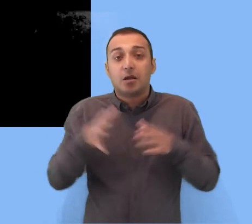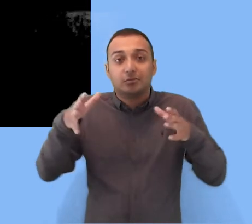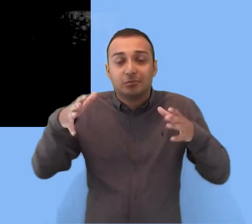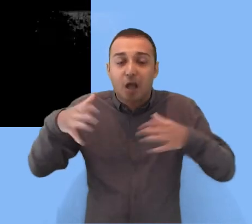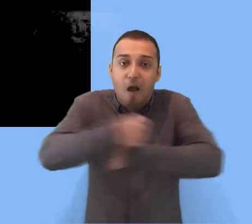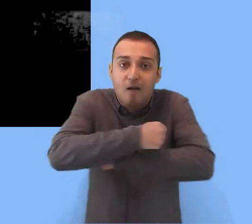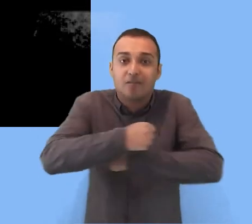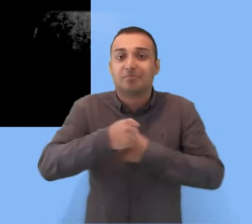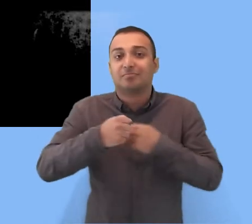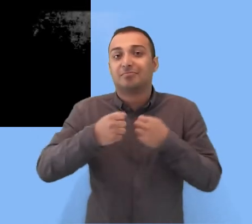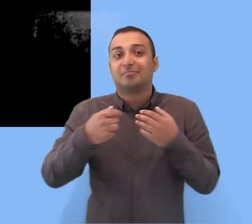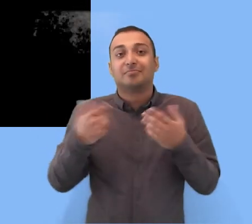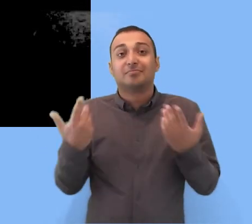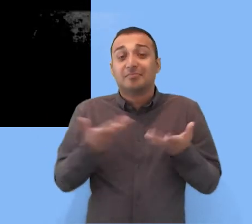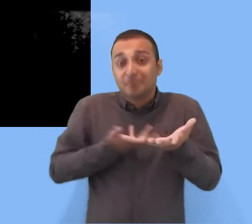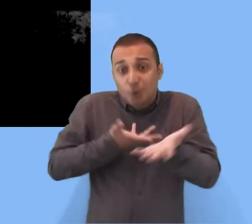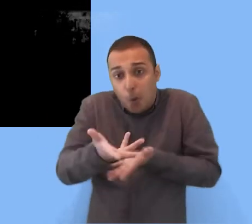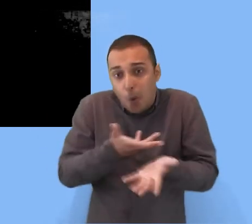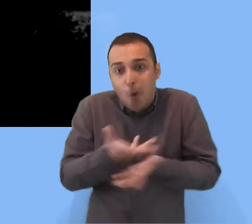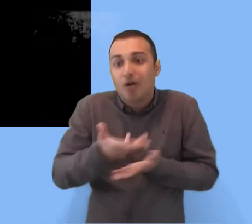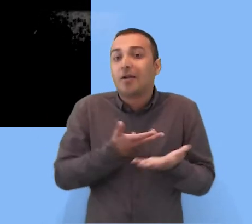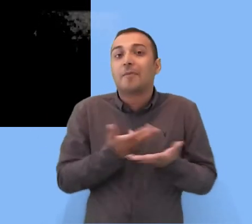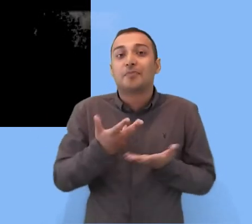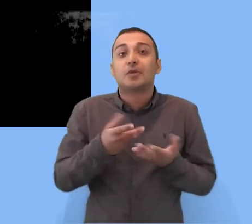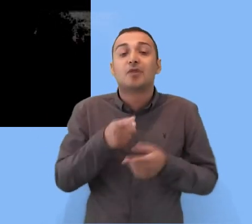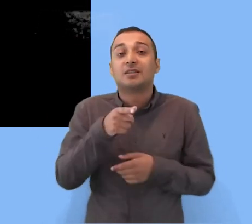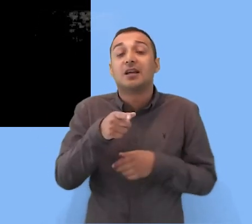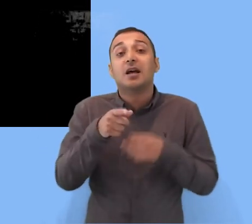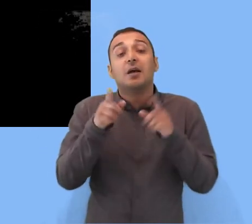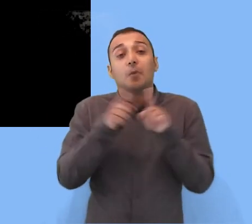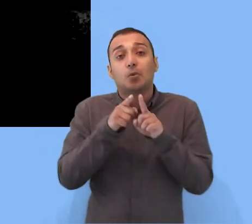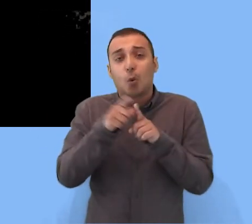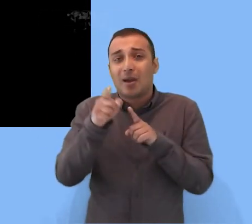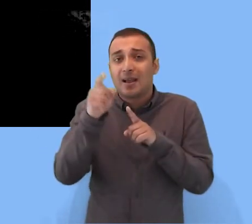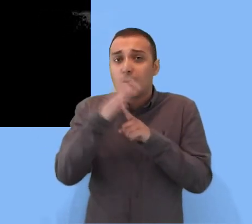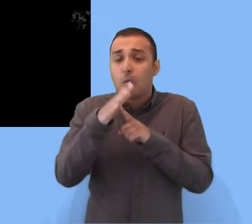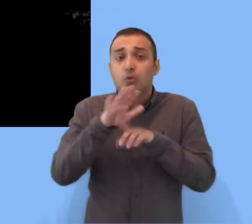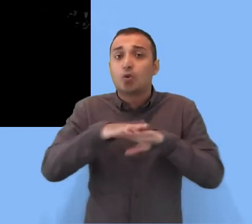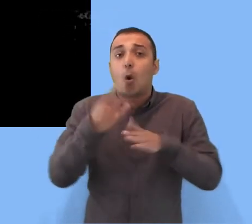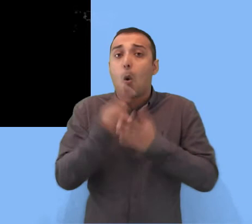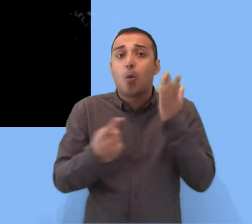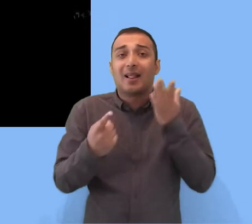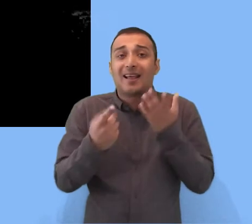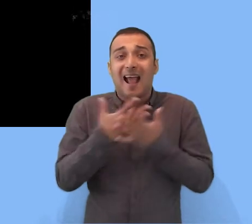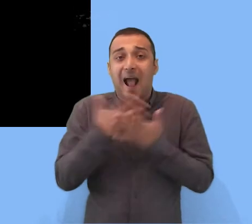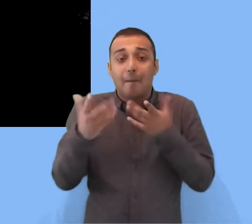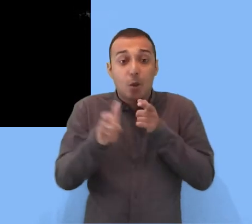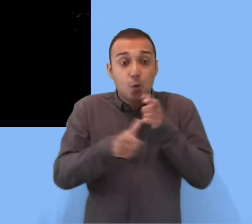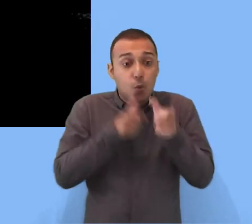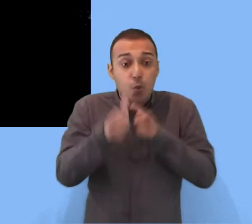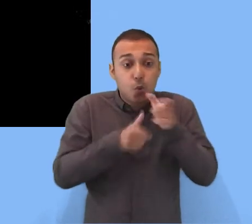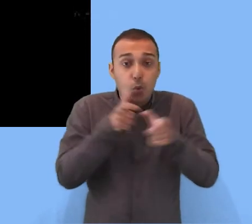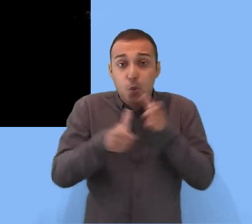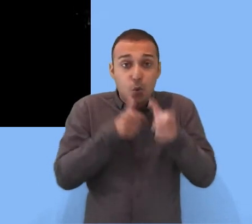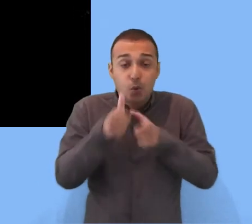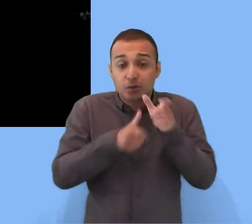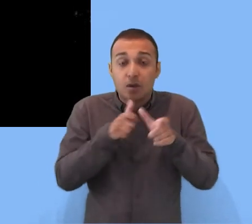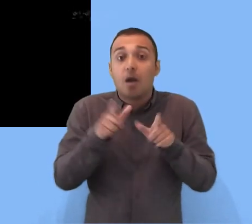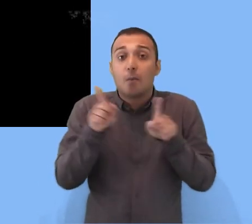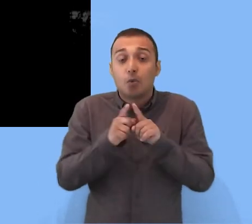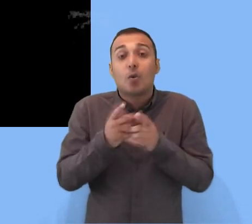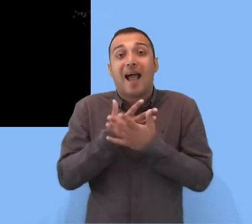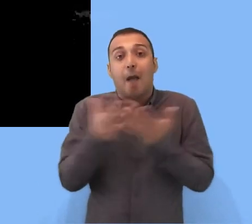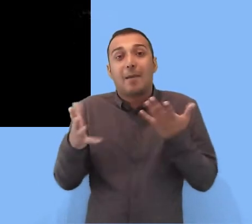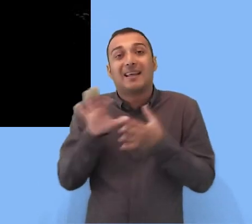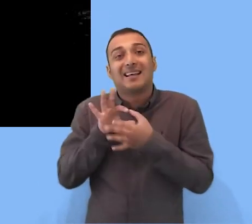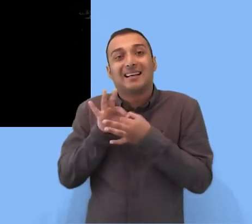answer. Because one of the things that makes a difference is not just the number of words a child hears, but the number of interactions a child hears. Obviously,